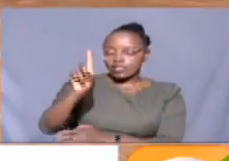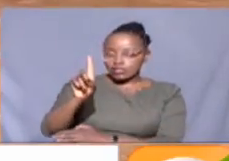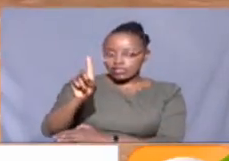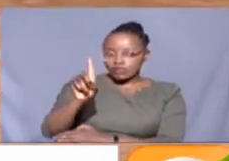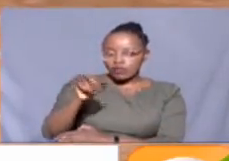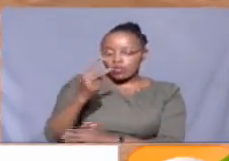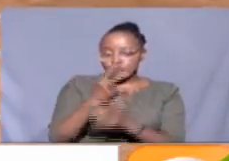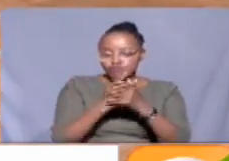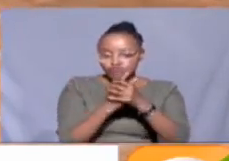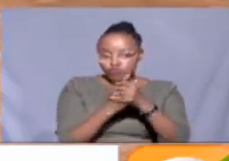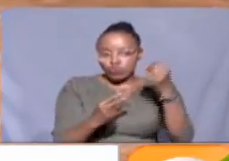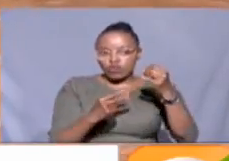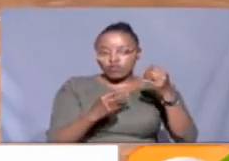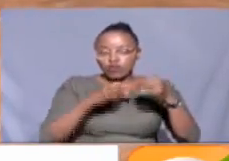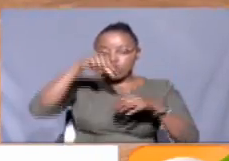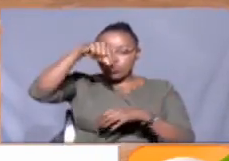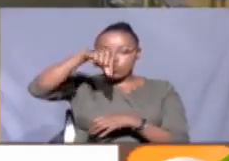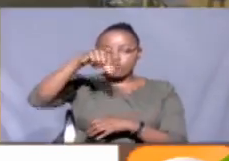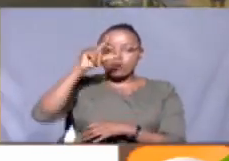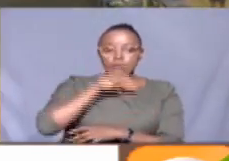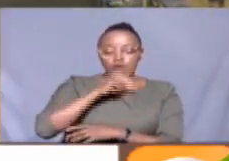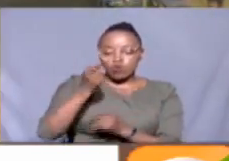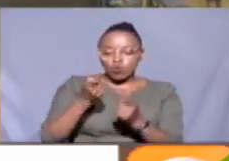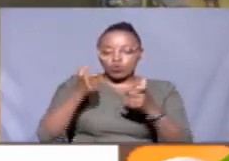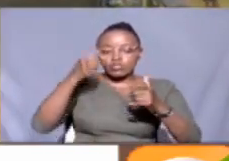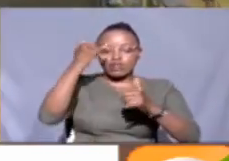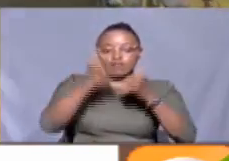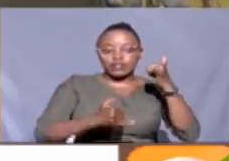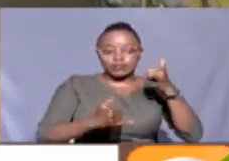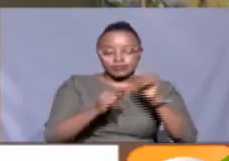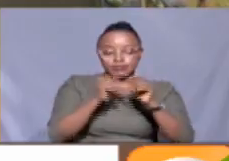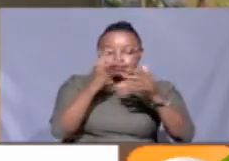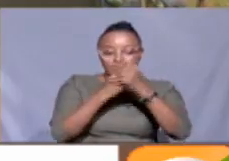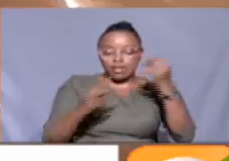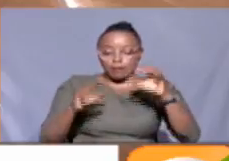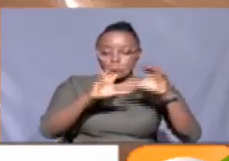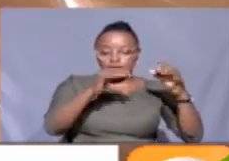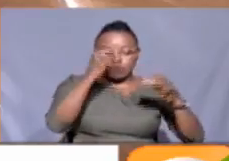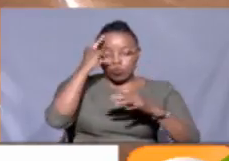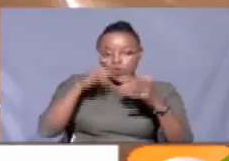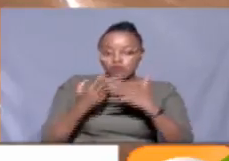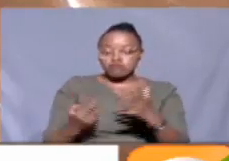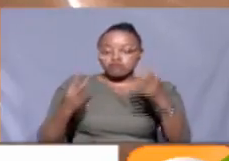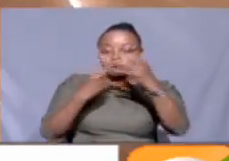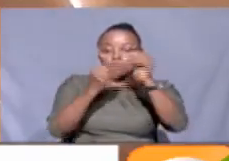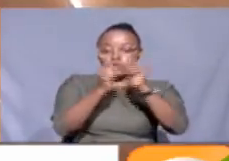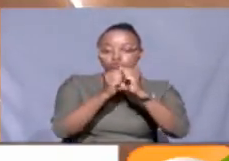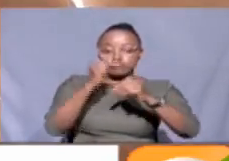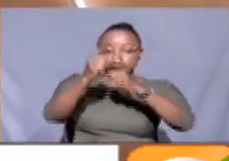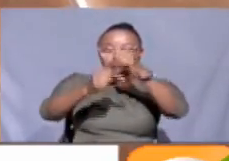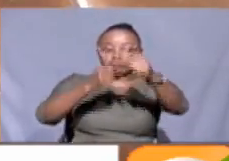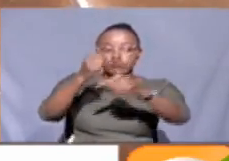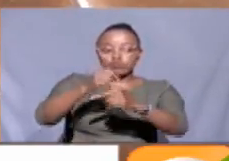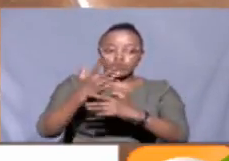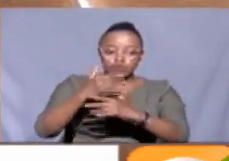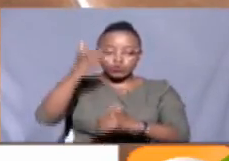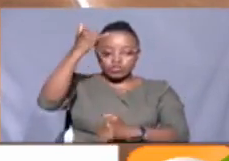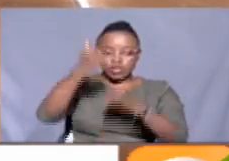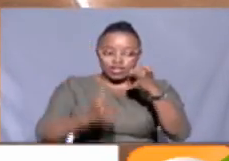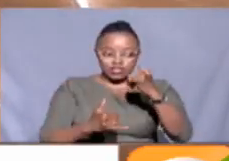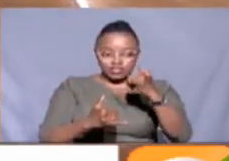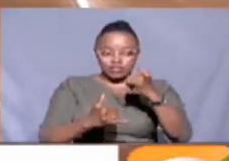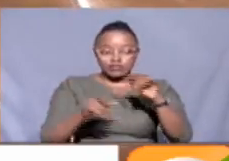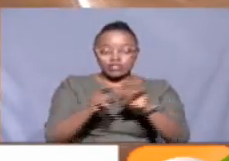duo also managed to qualify for the quarterfinals in the doubles category after pairing up to progress through to the last eight. It